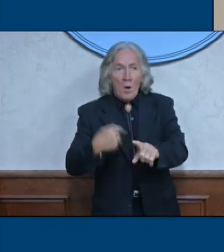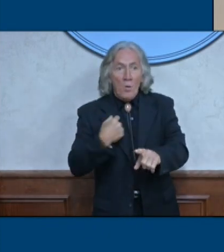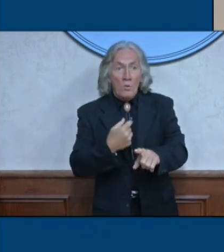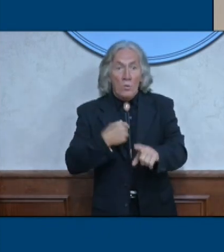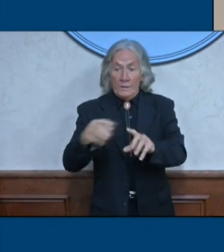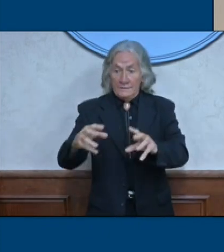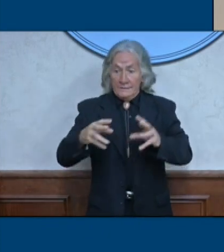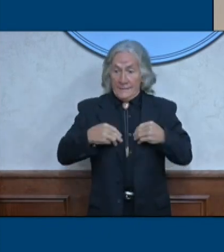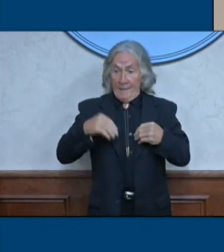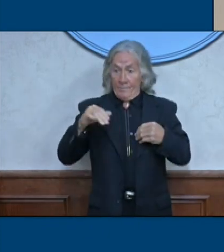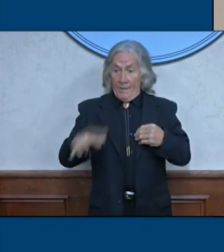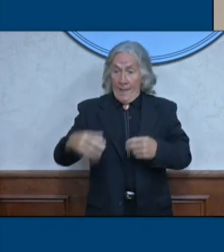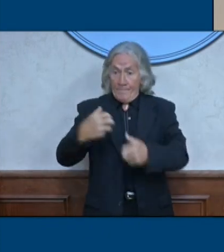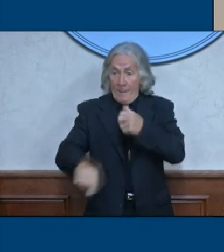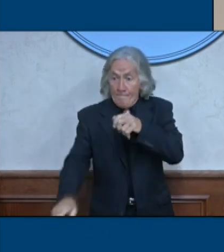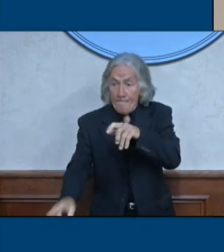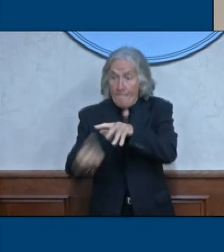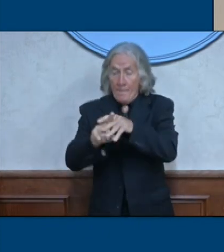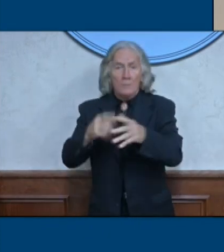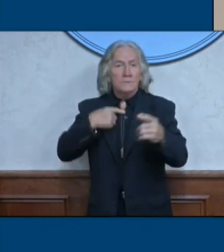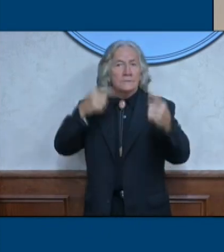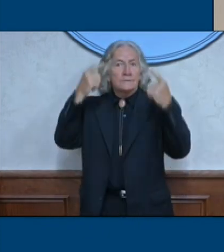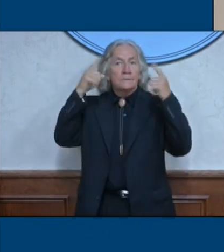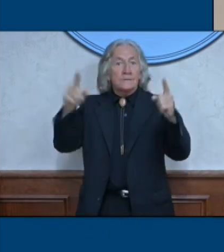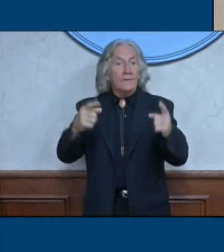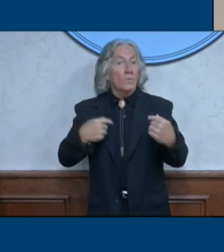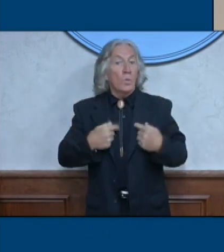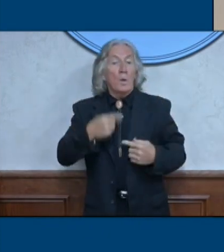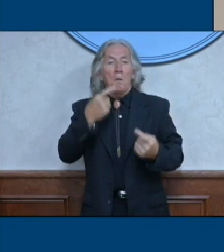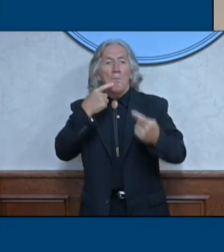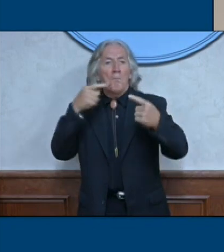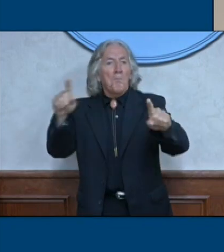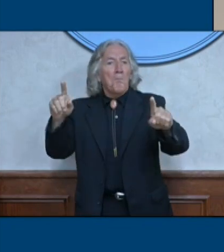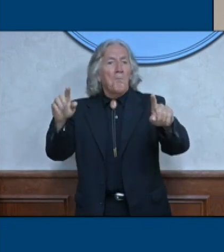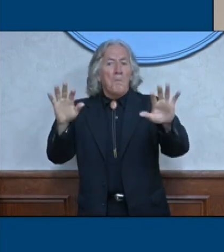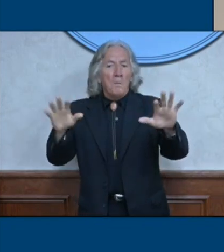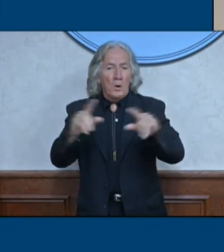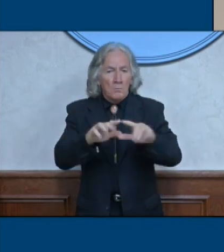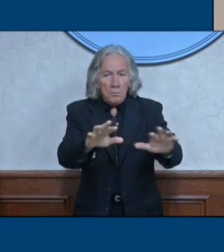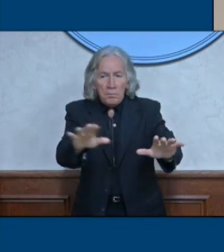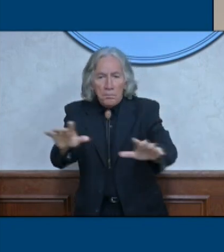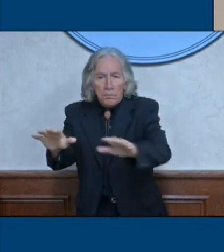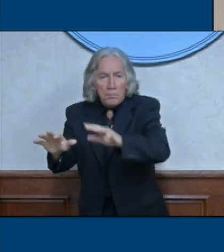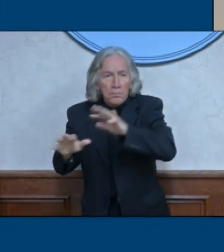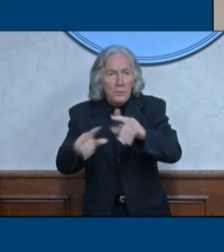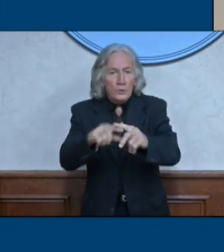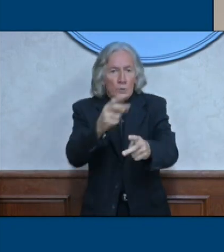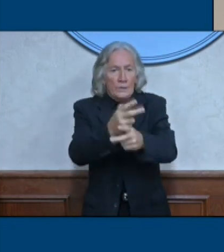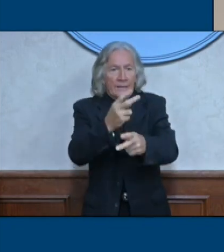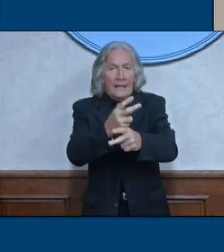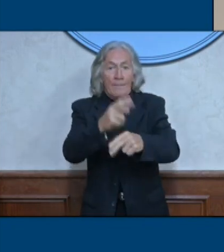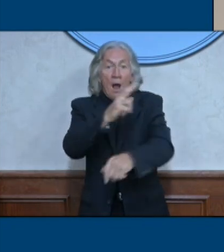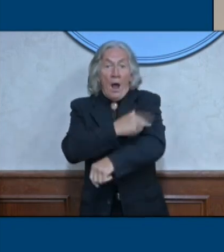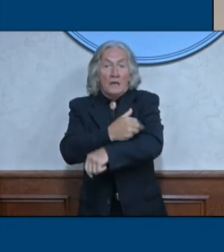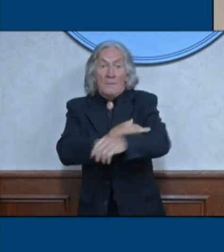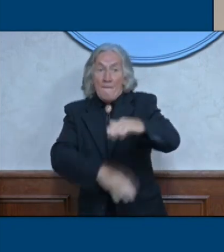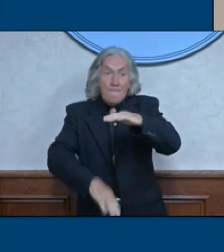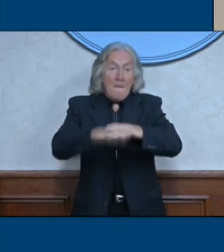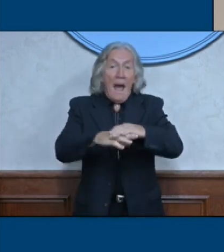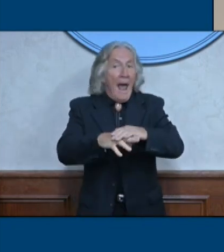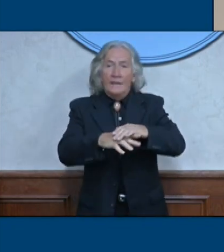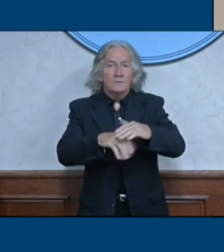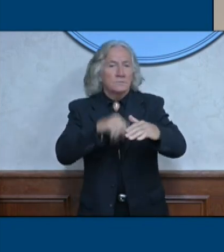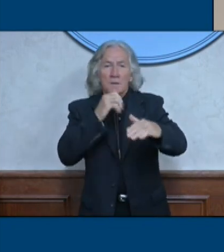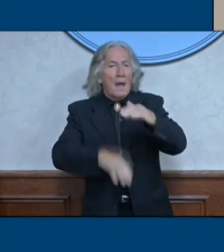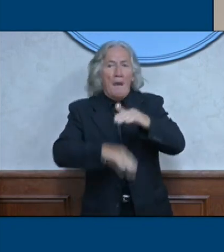have dealt with it successfully. We've managed to maintain that crucial hospital capacity. But what